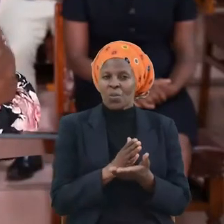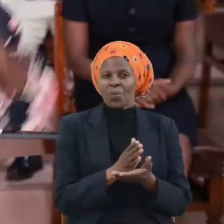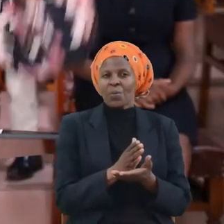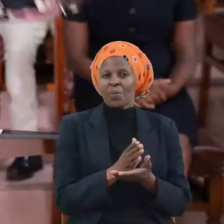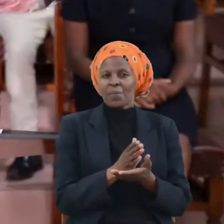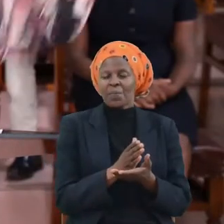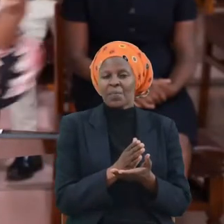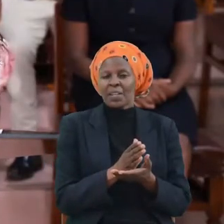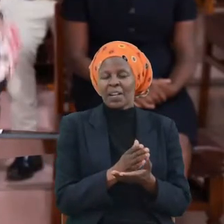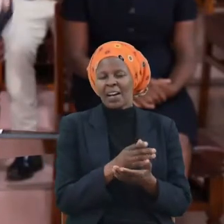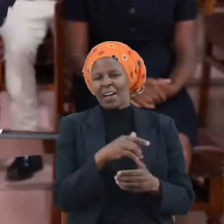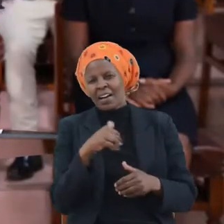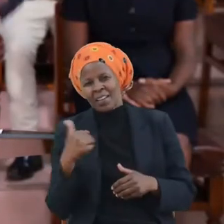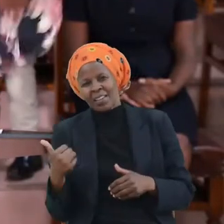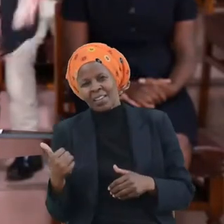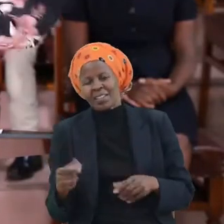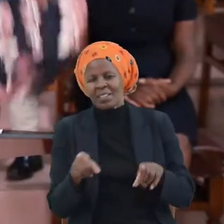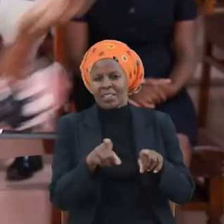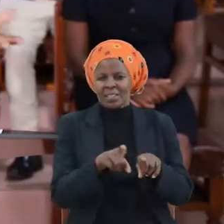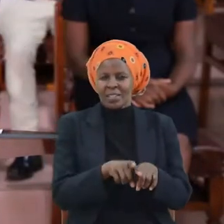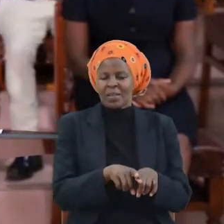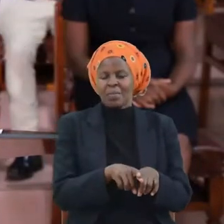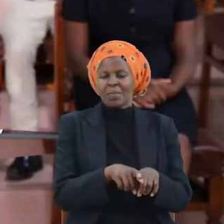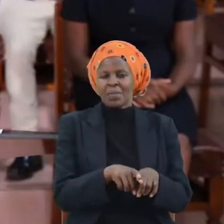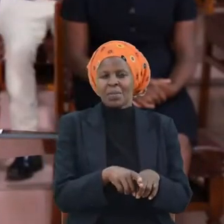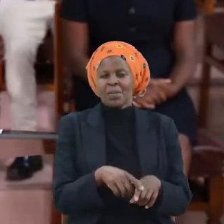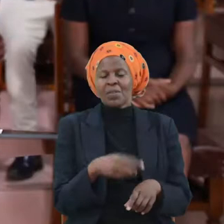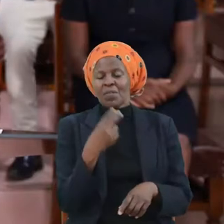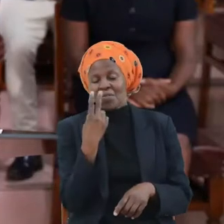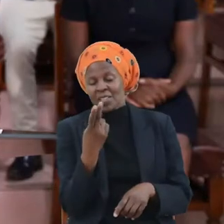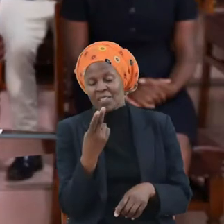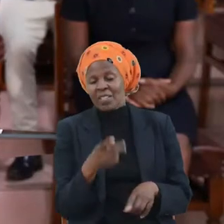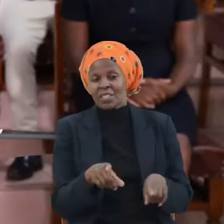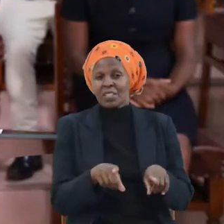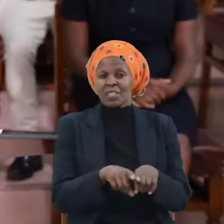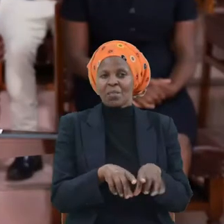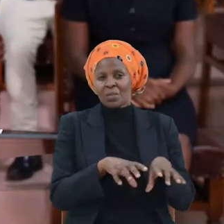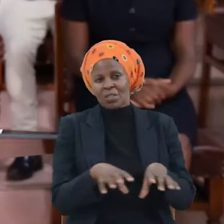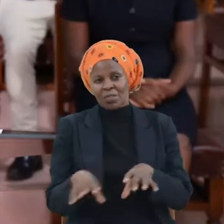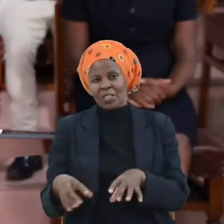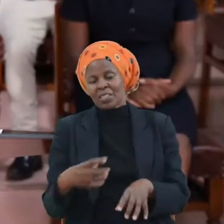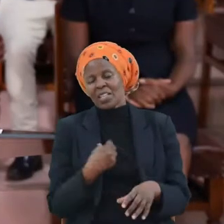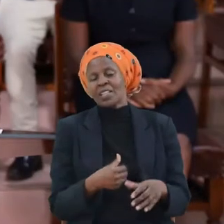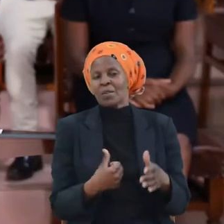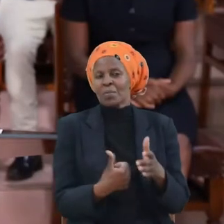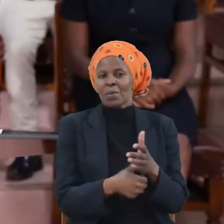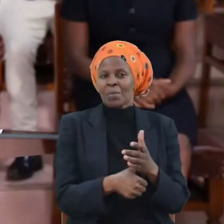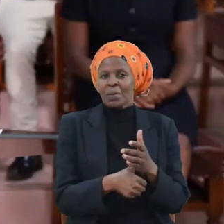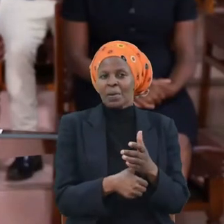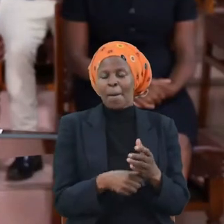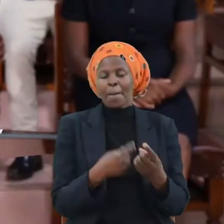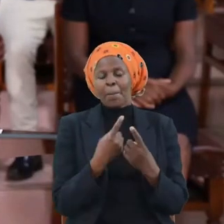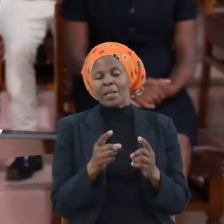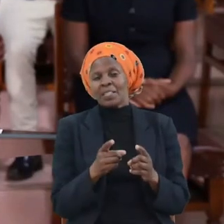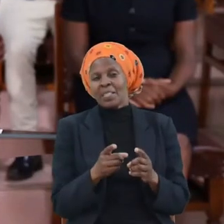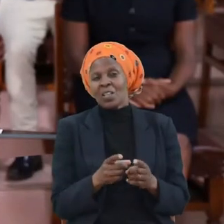us. Some has faced them. Some has faced those challenges and they have overcome. Through their testimony, we are able even us to